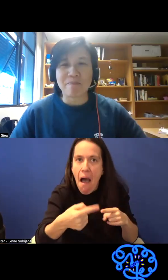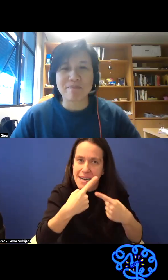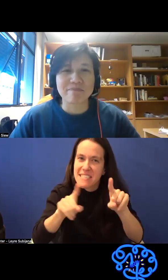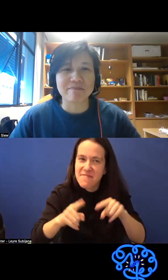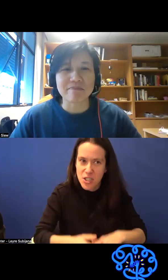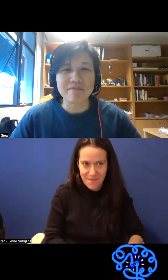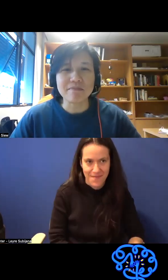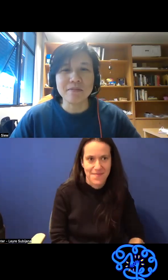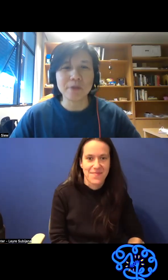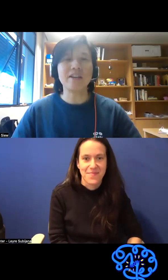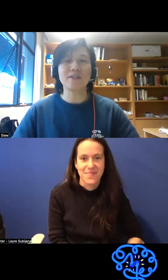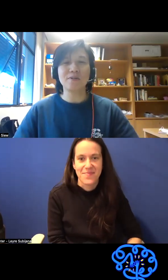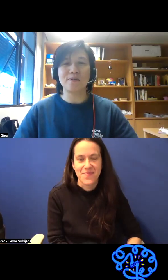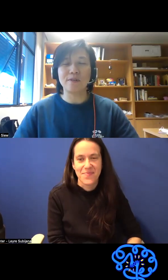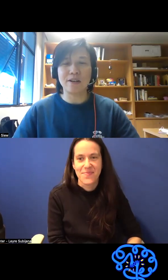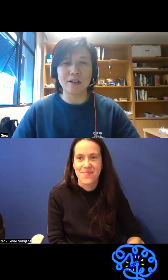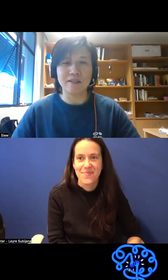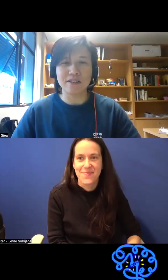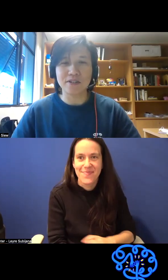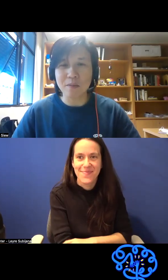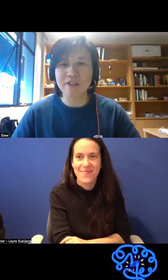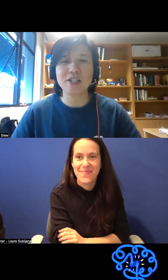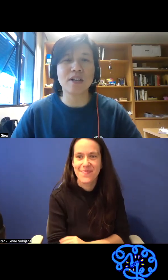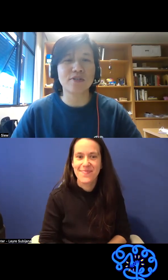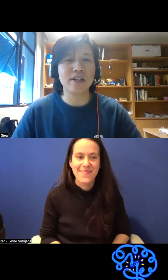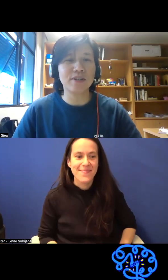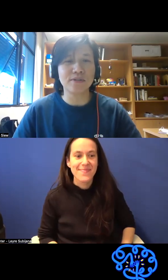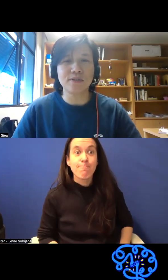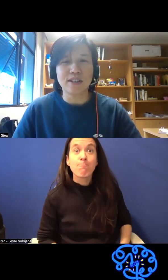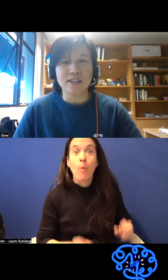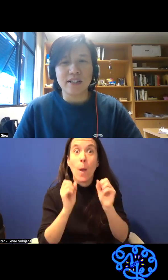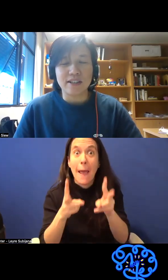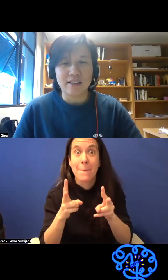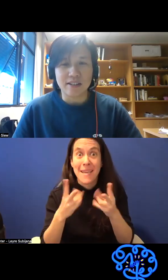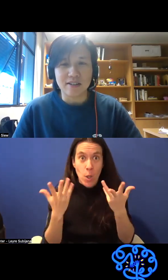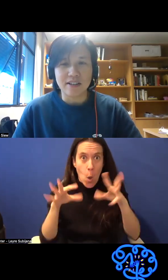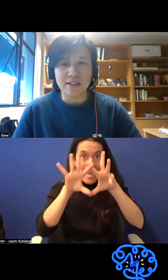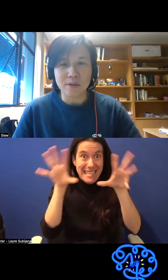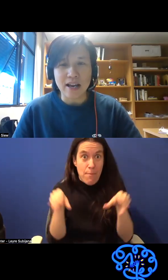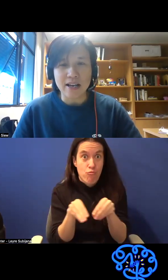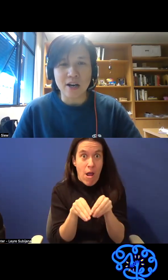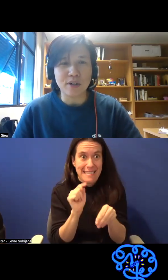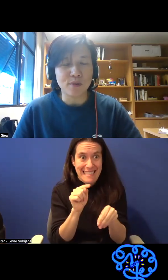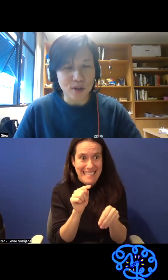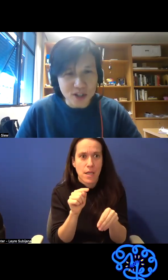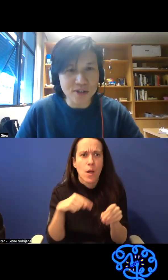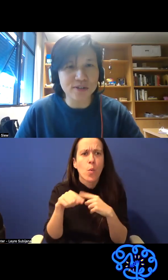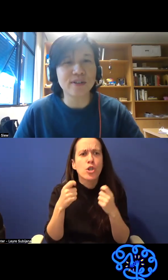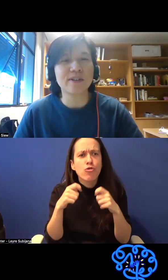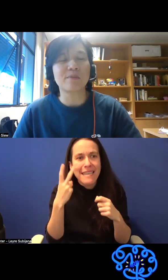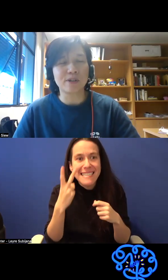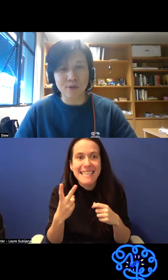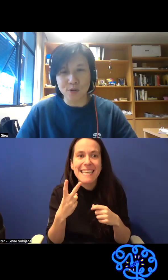Um, okay, so to summarize, we are trying to uh, look at how the